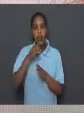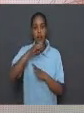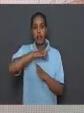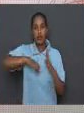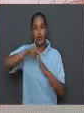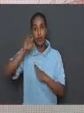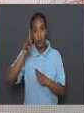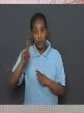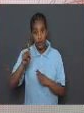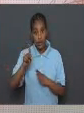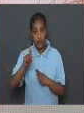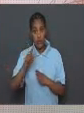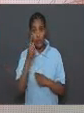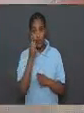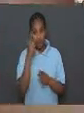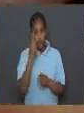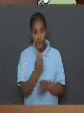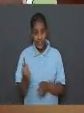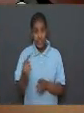reason we just discussed.